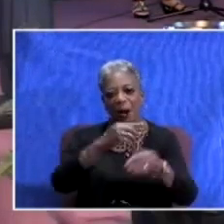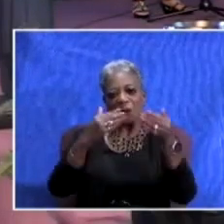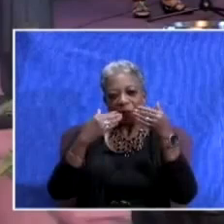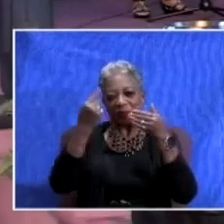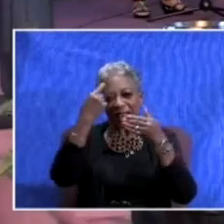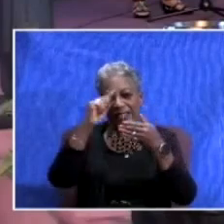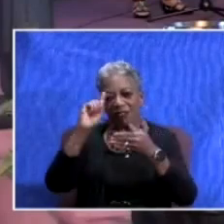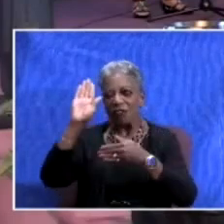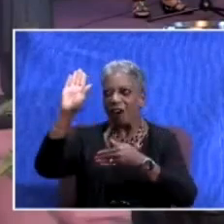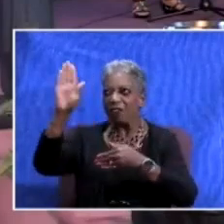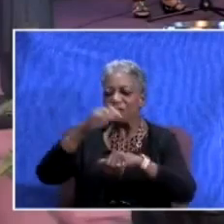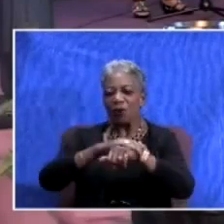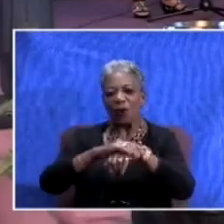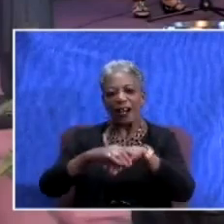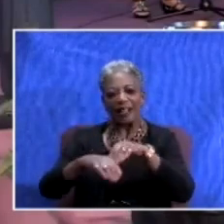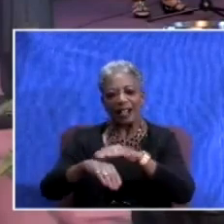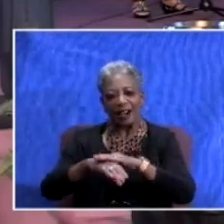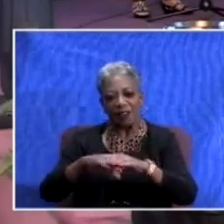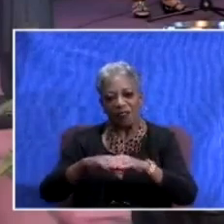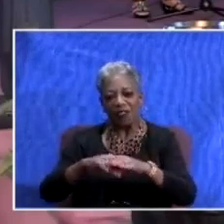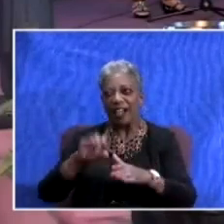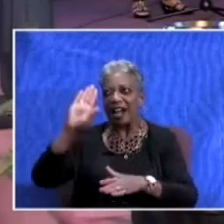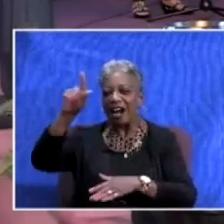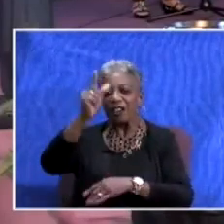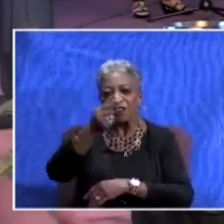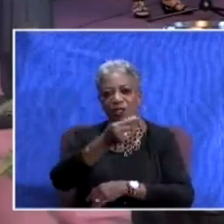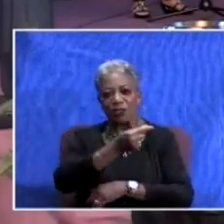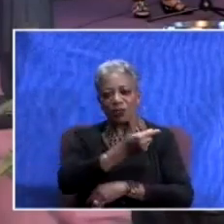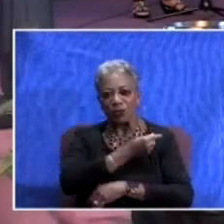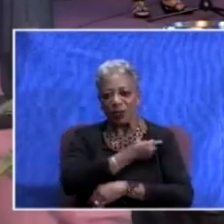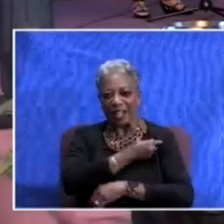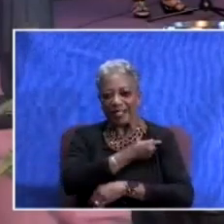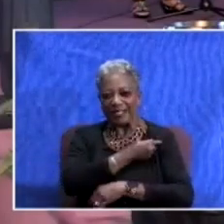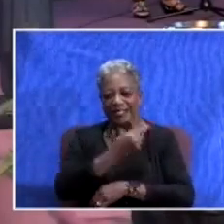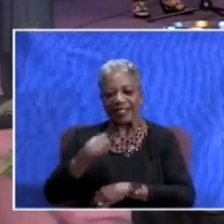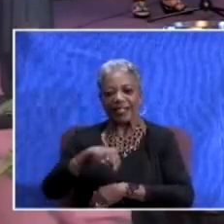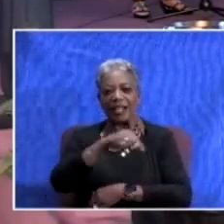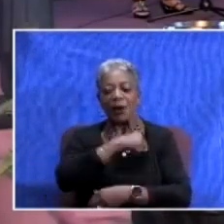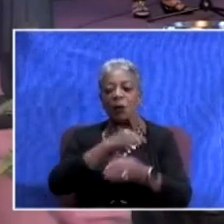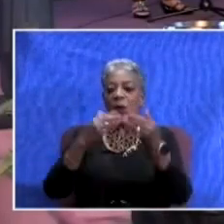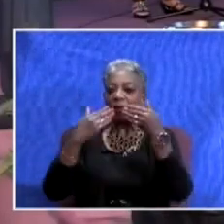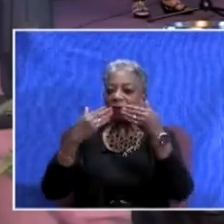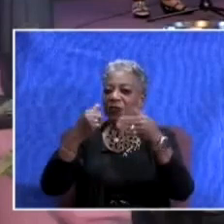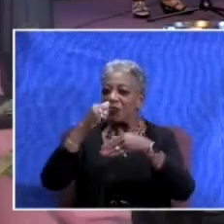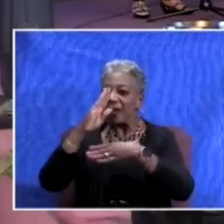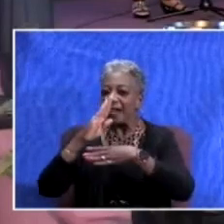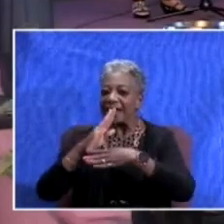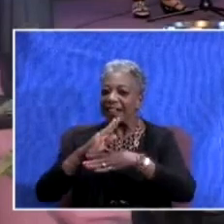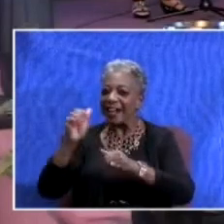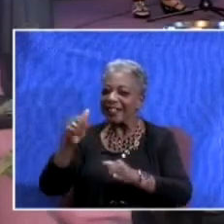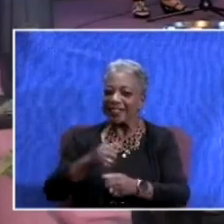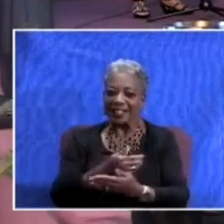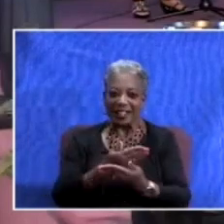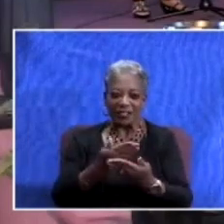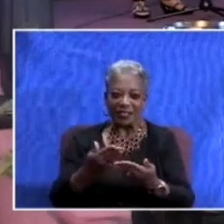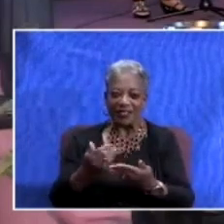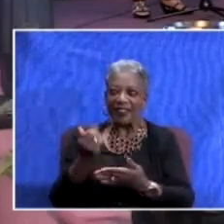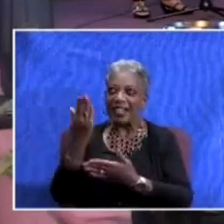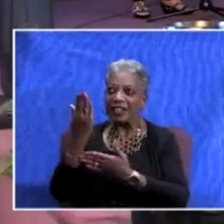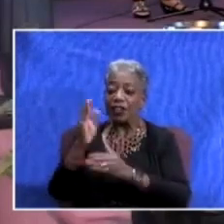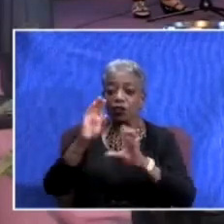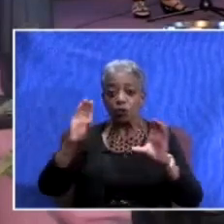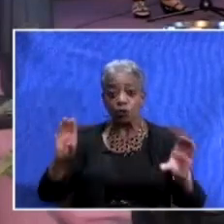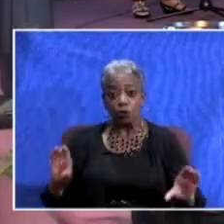if it's not you, if you're not in it, it's not going to work. So we ask, God, that you would bless the offering and the tithe, that it